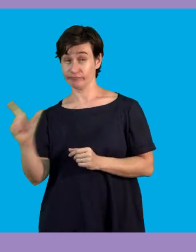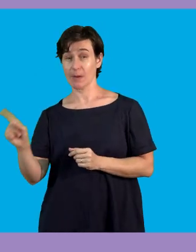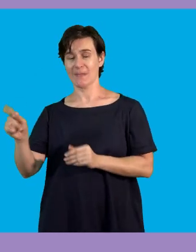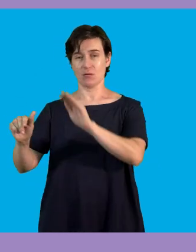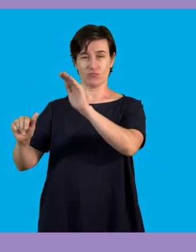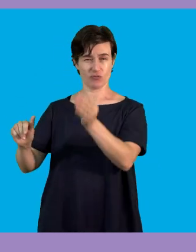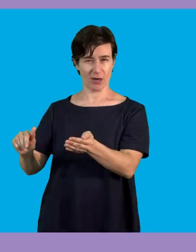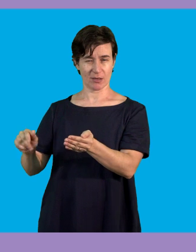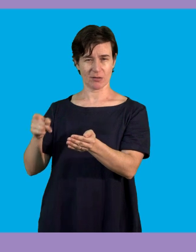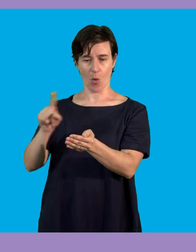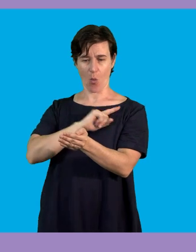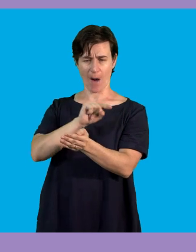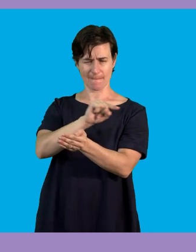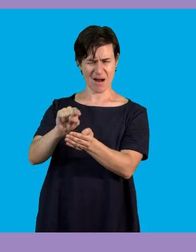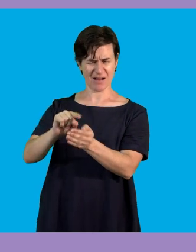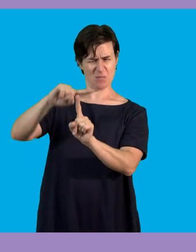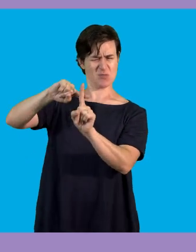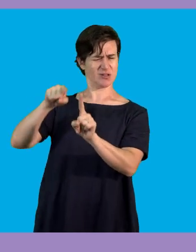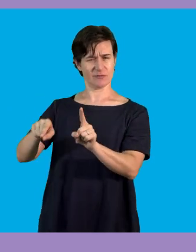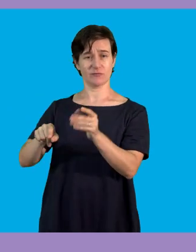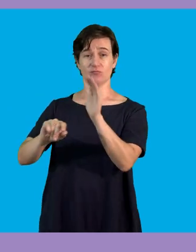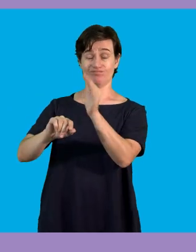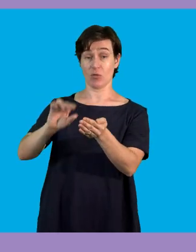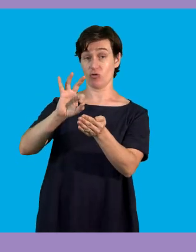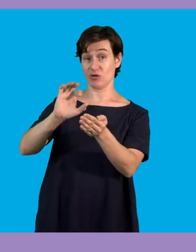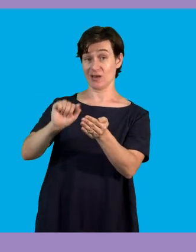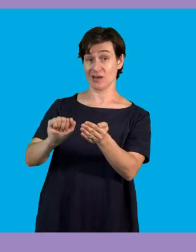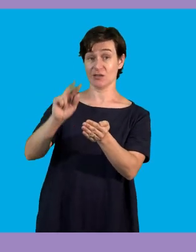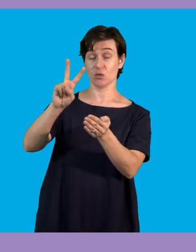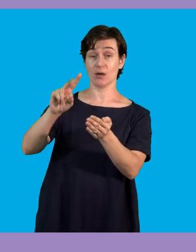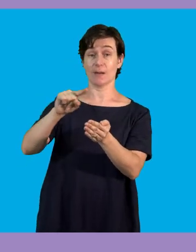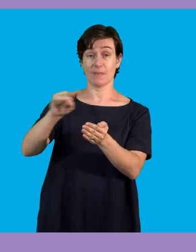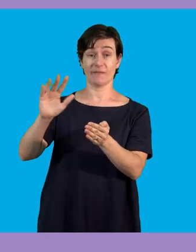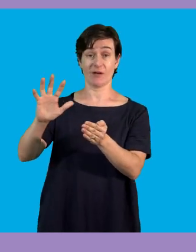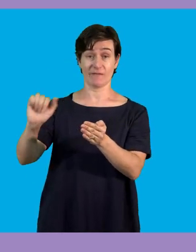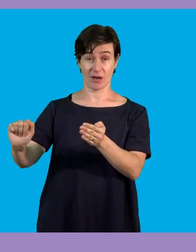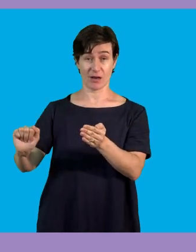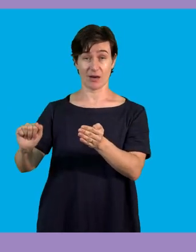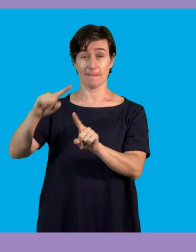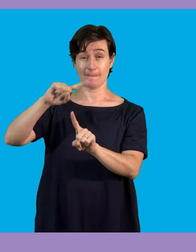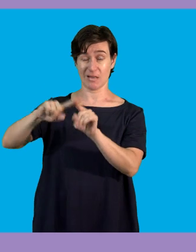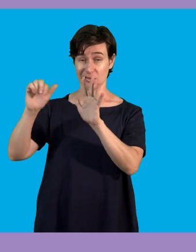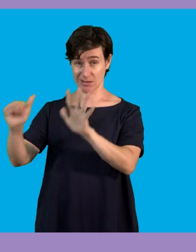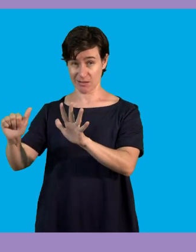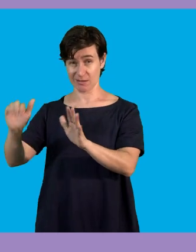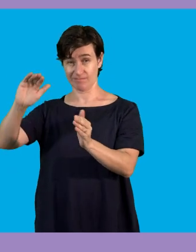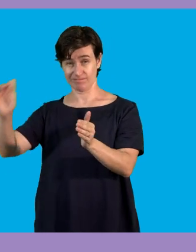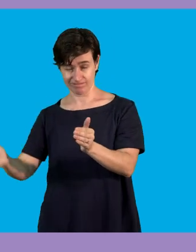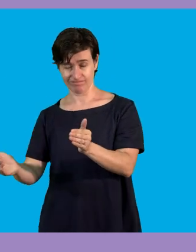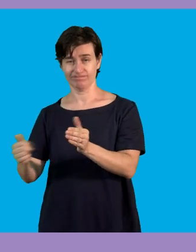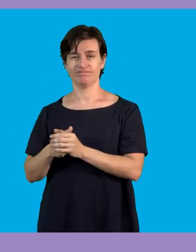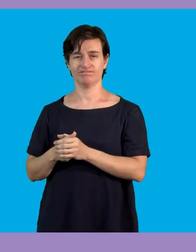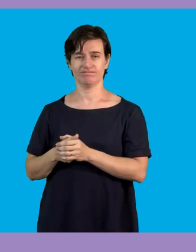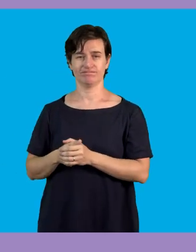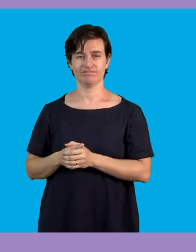expression, 3a squared minus 5a plus 6. We put that in brackets so that you'll